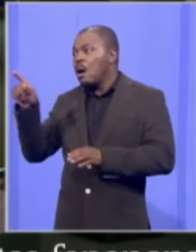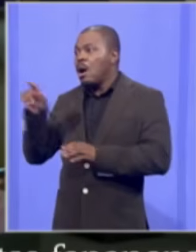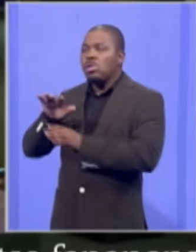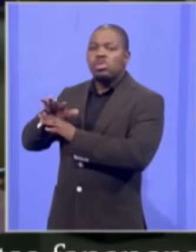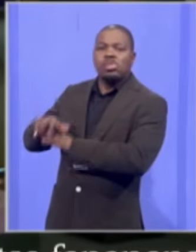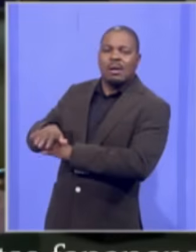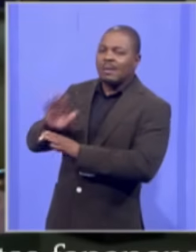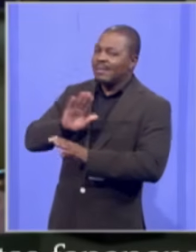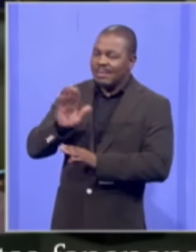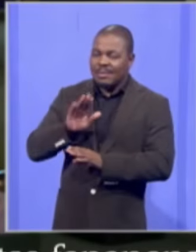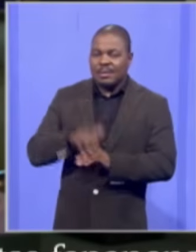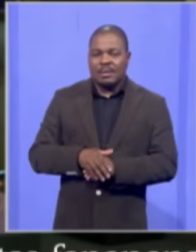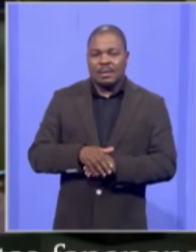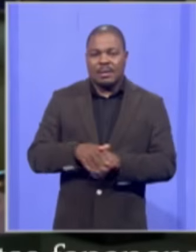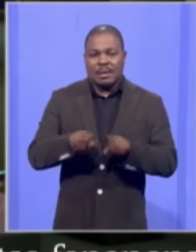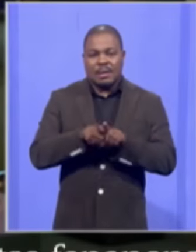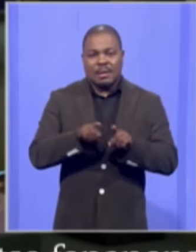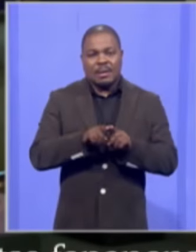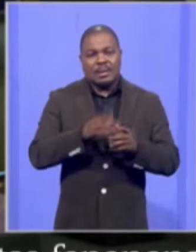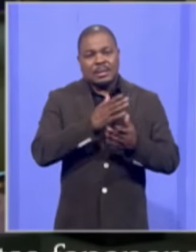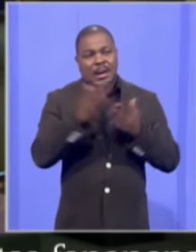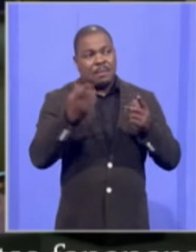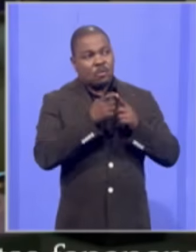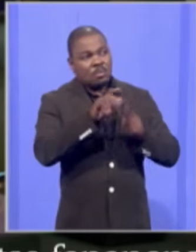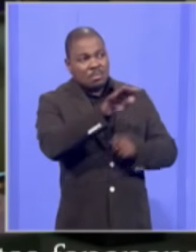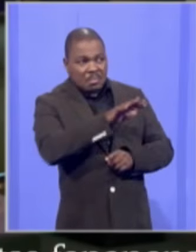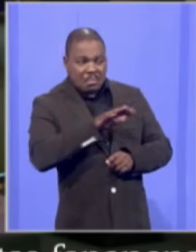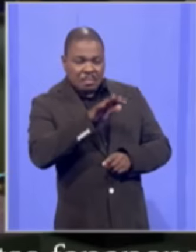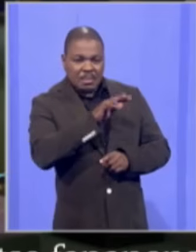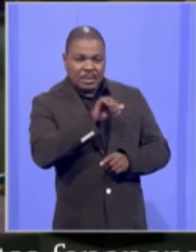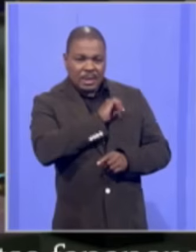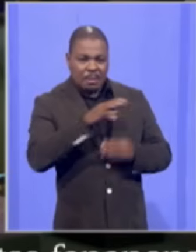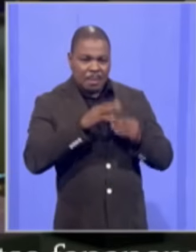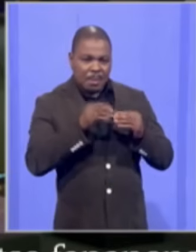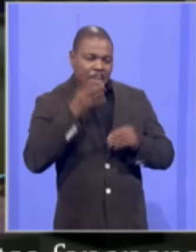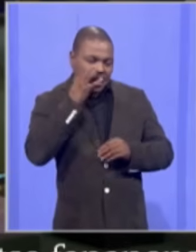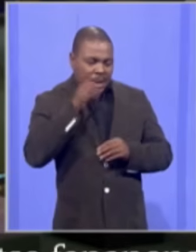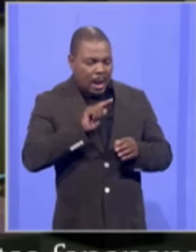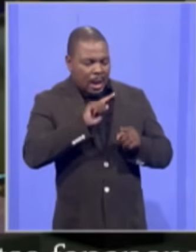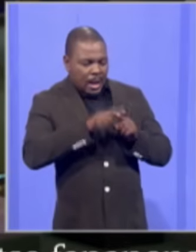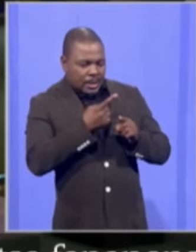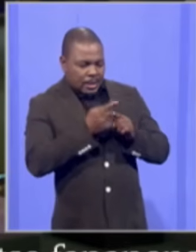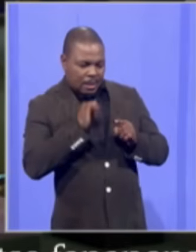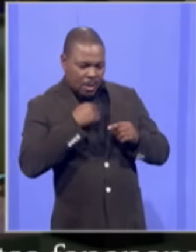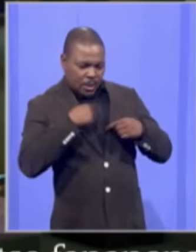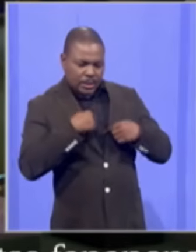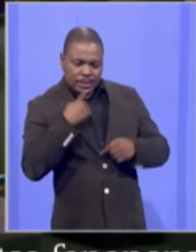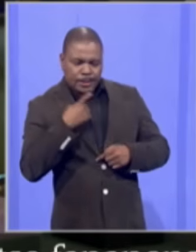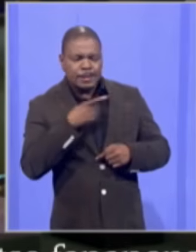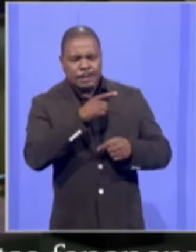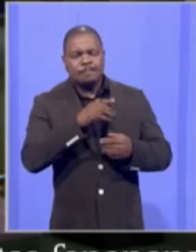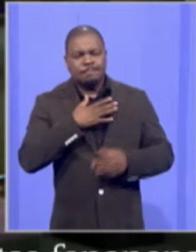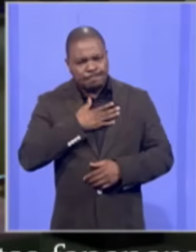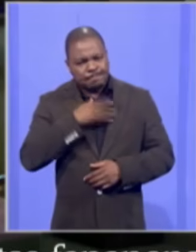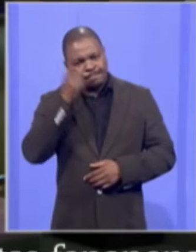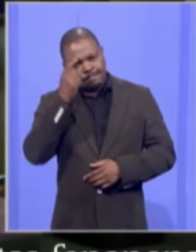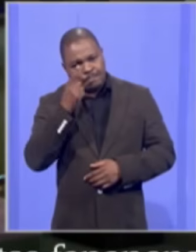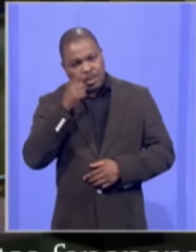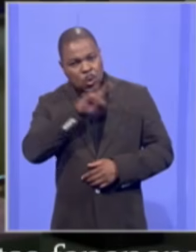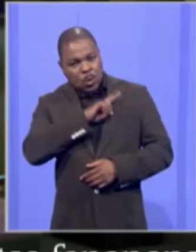The language of some of the UN staff members is they appreciate what our cabinet is saying because it means that we're taking a principle